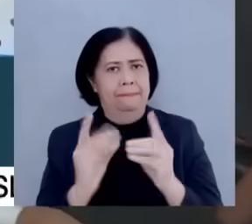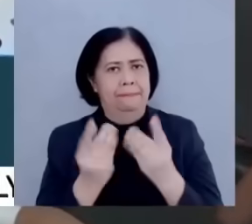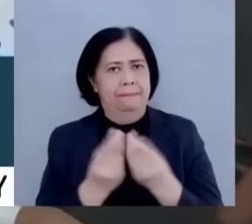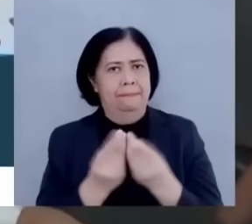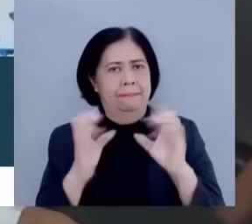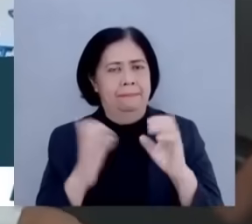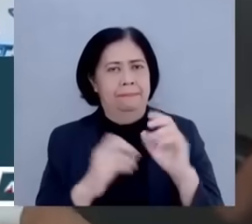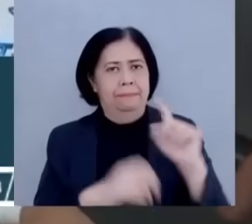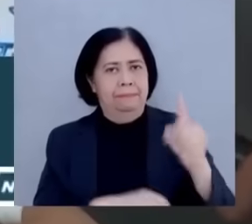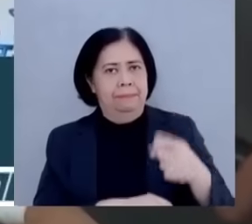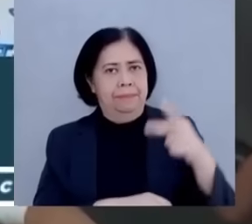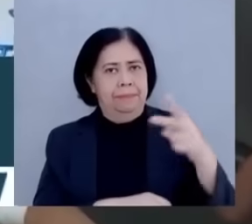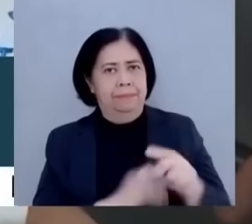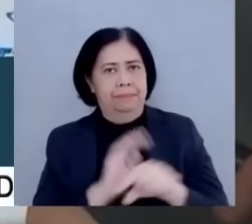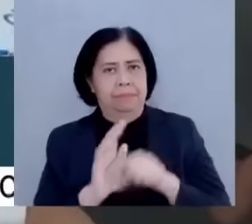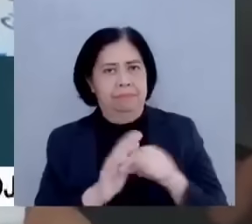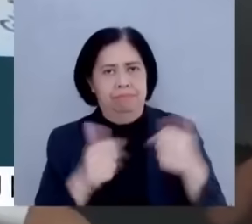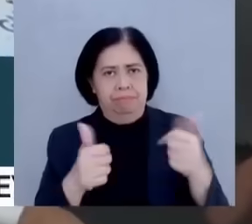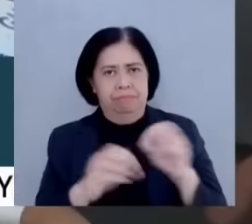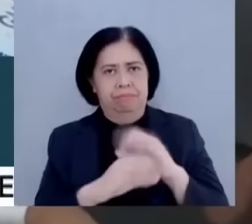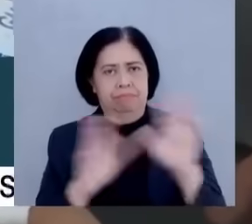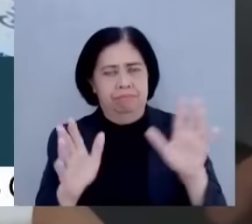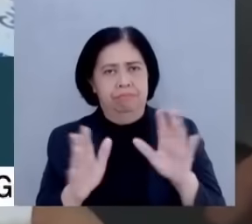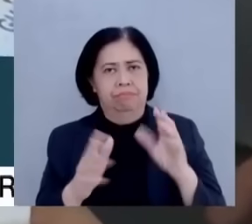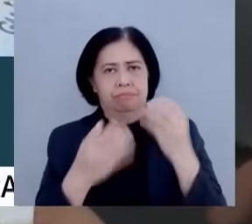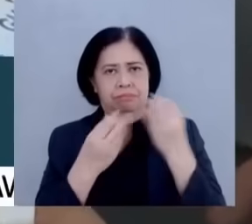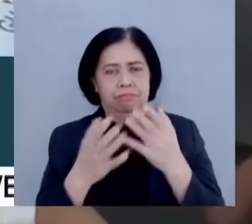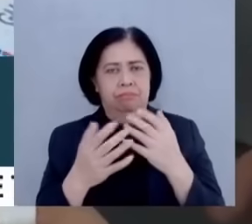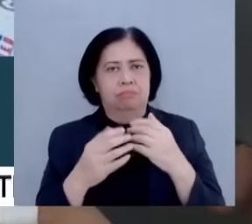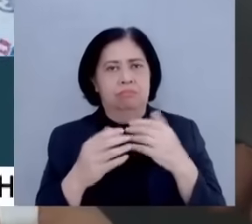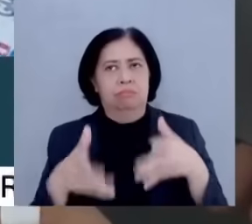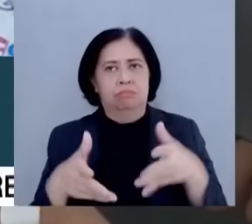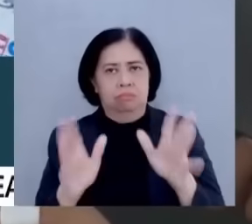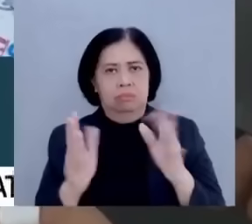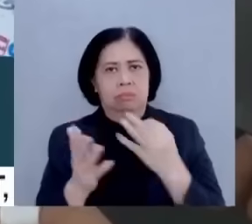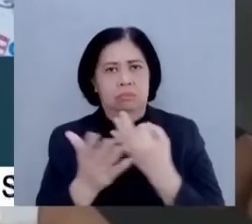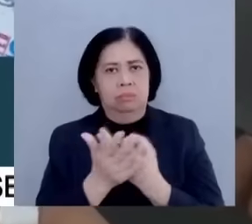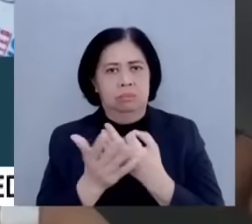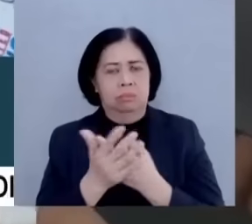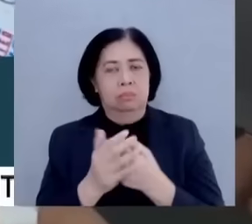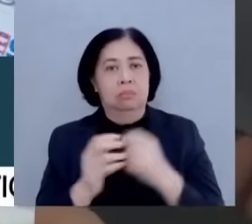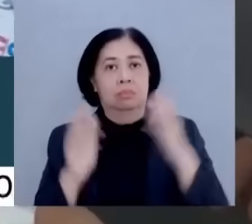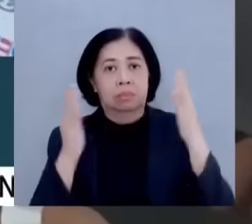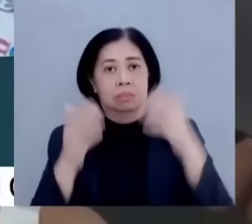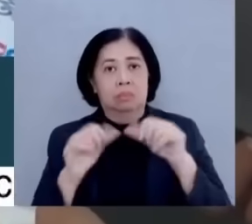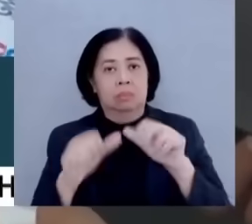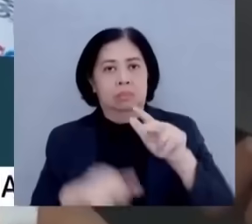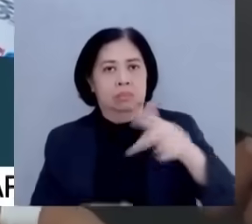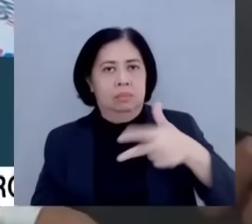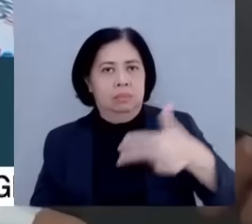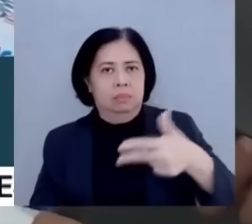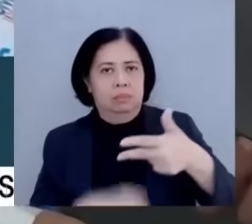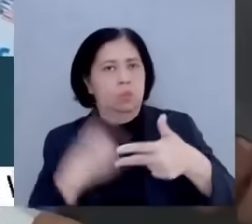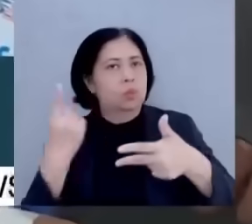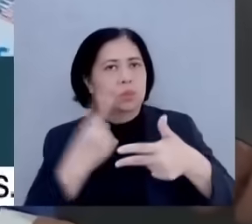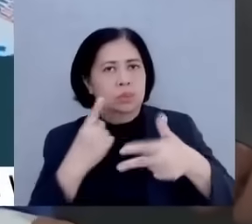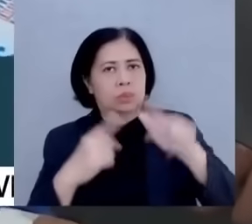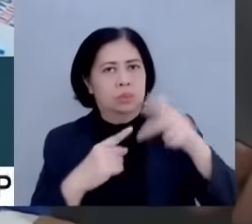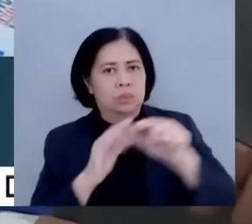quarter, cleared with credit notice. The ongoing audit is on the third quarter only.